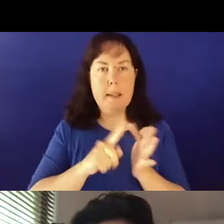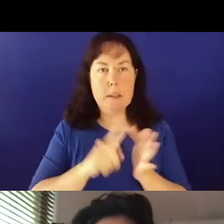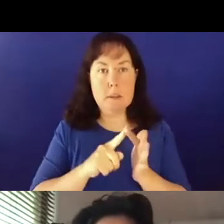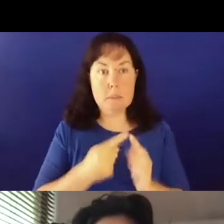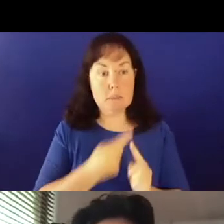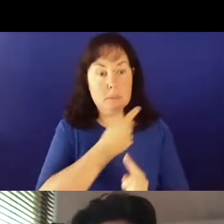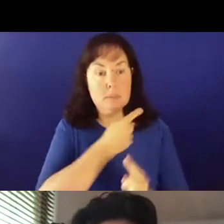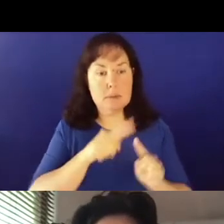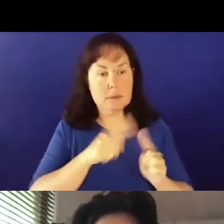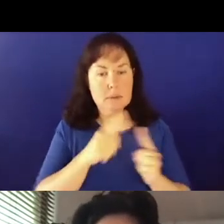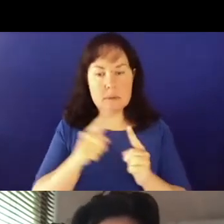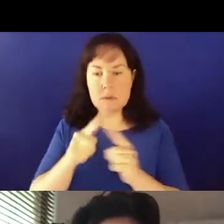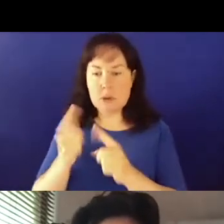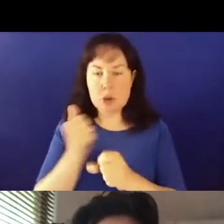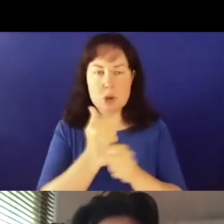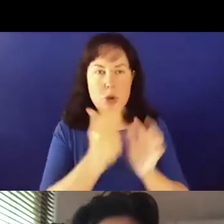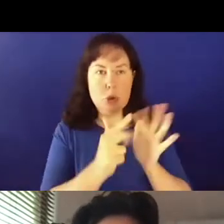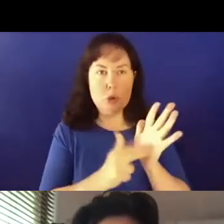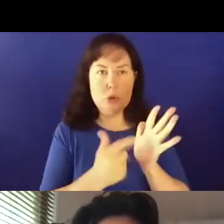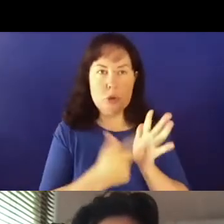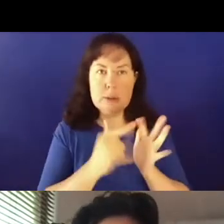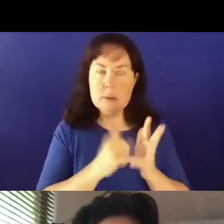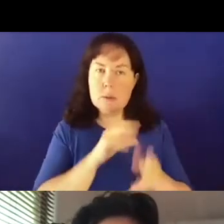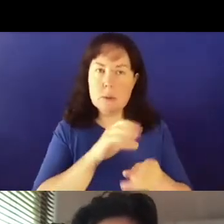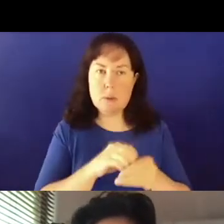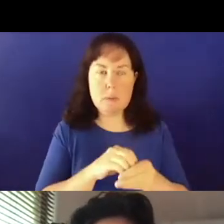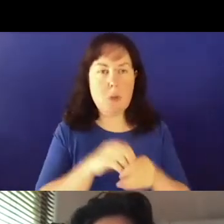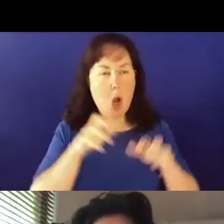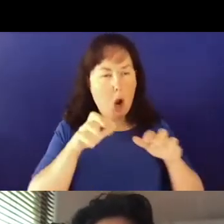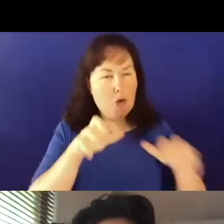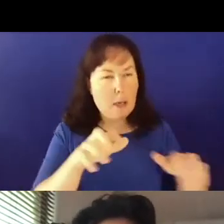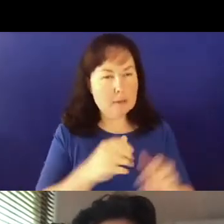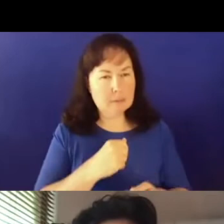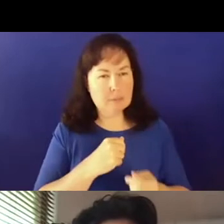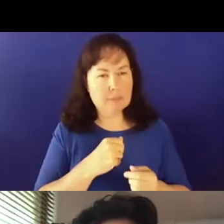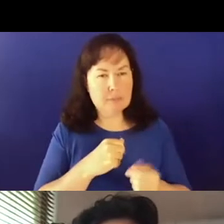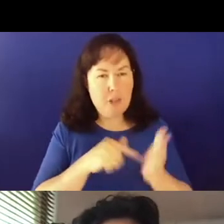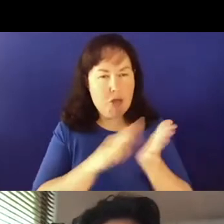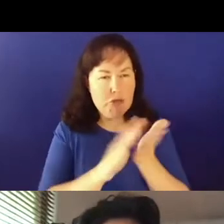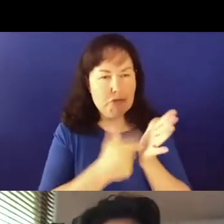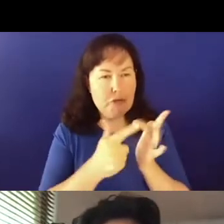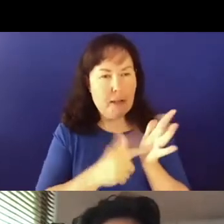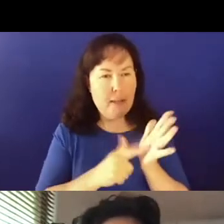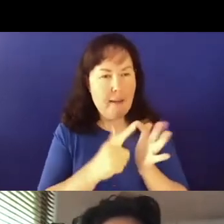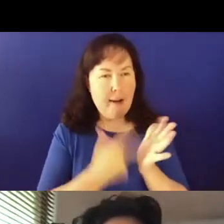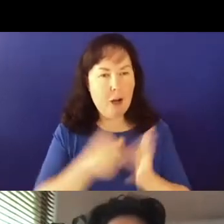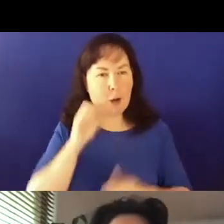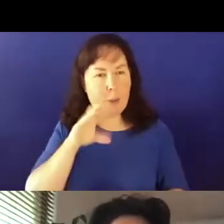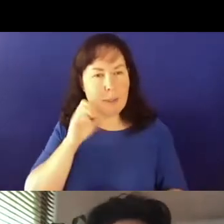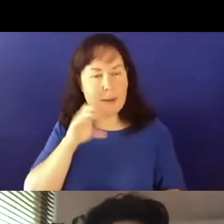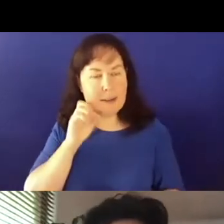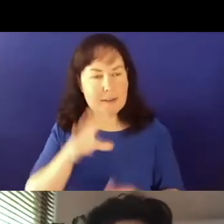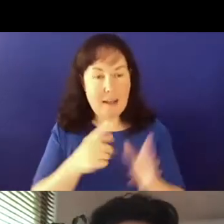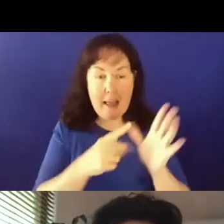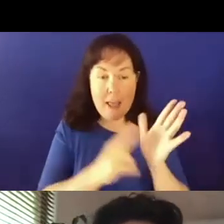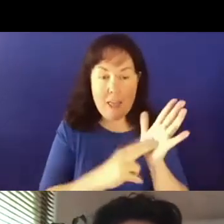a lot of comedy, dramedy kind of stuff, anthology. So bring us something that potentially we haven't seen before. What kind of genres